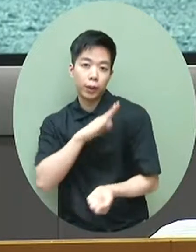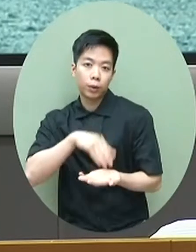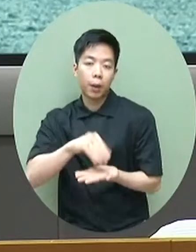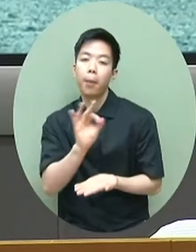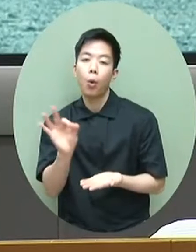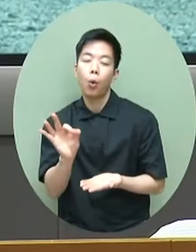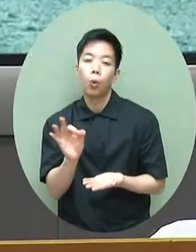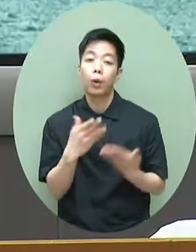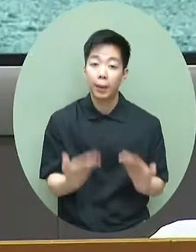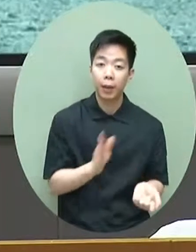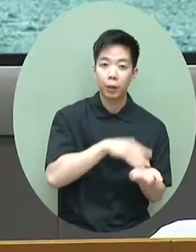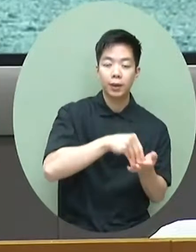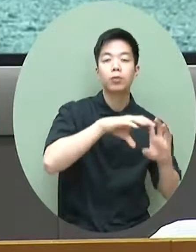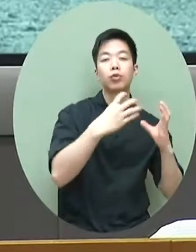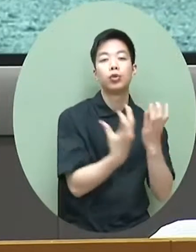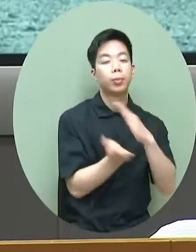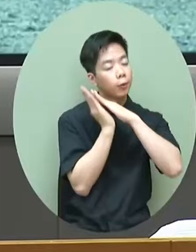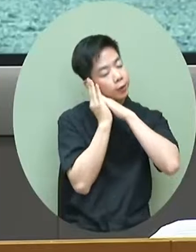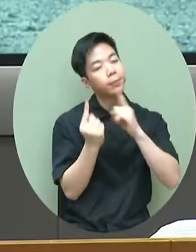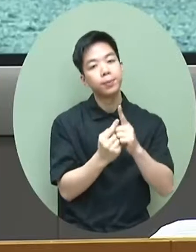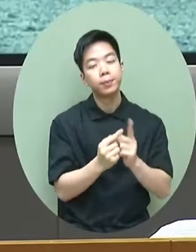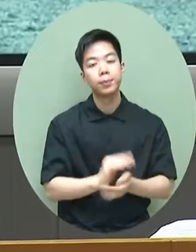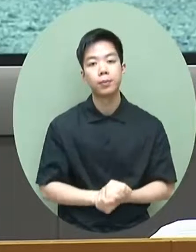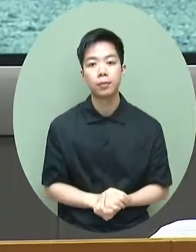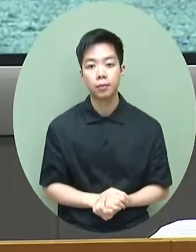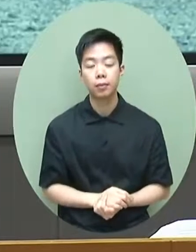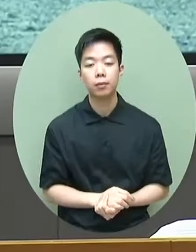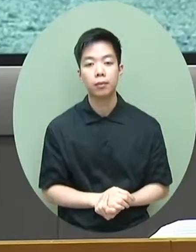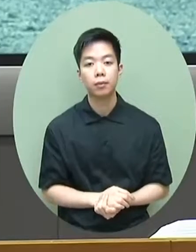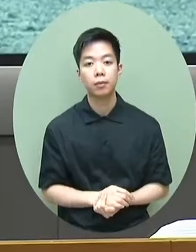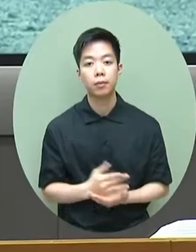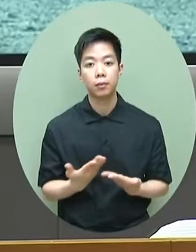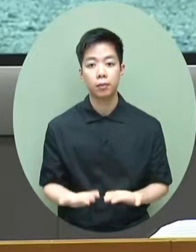There is no case related to any staff member. As for schools,